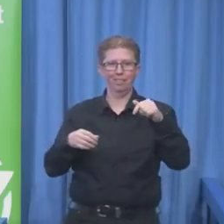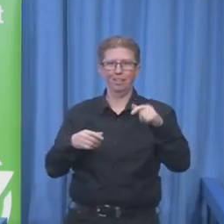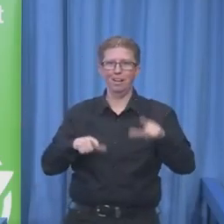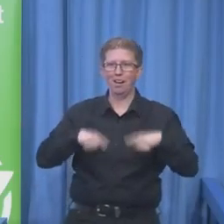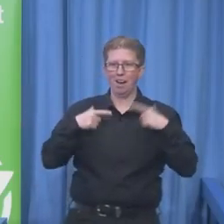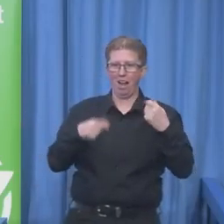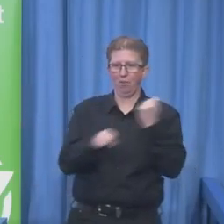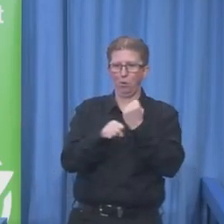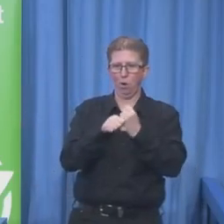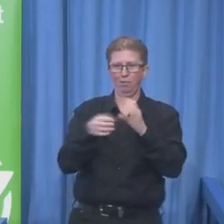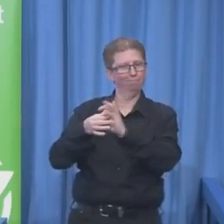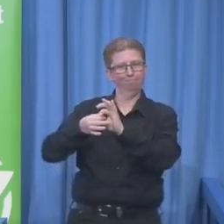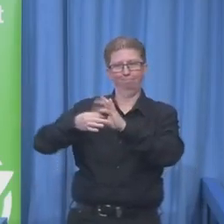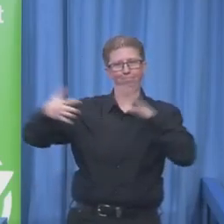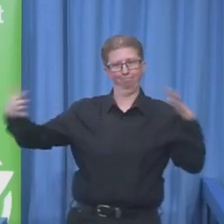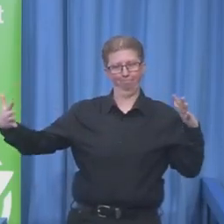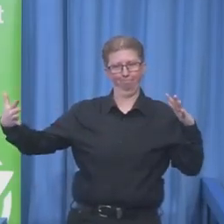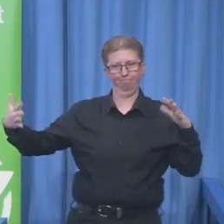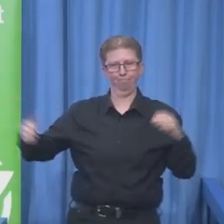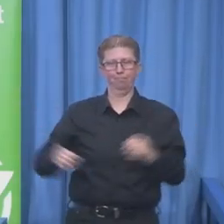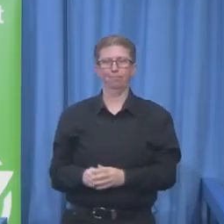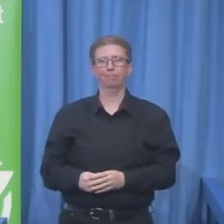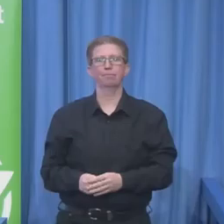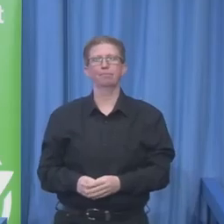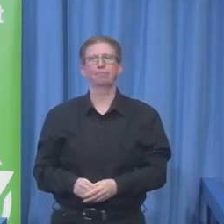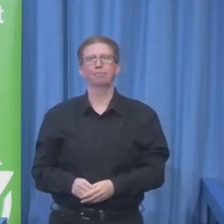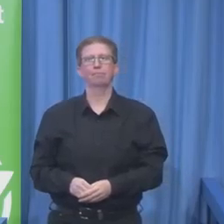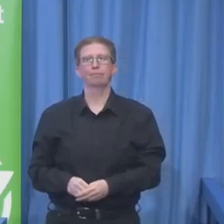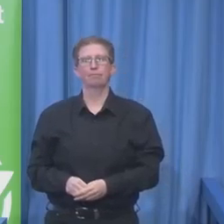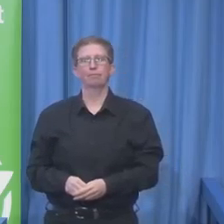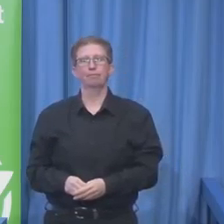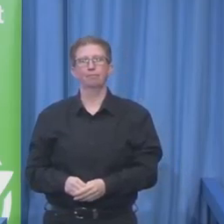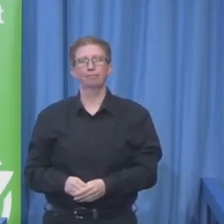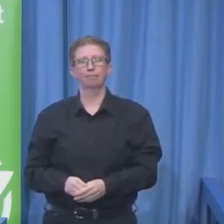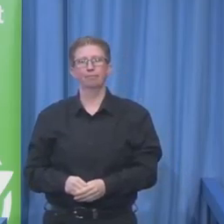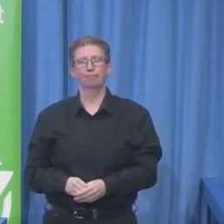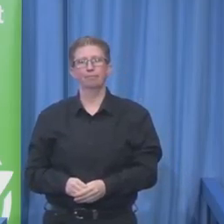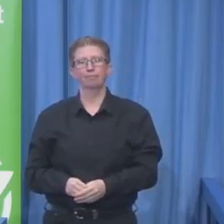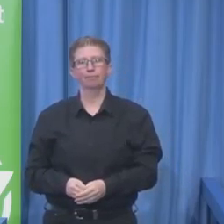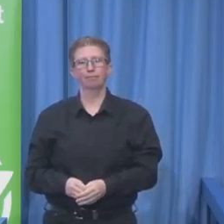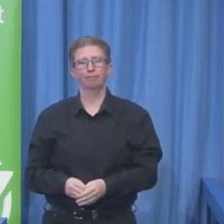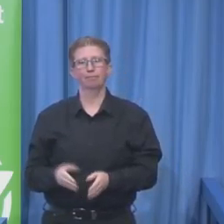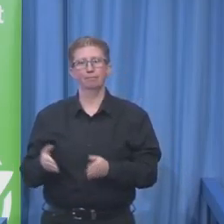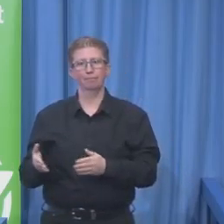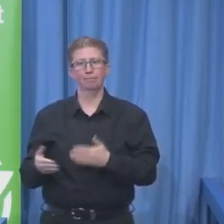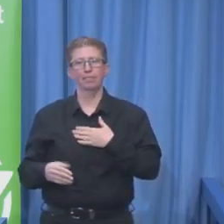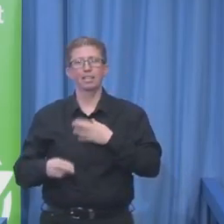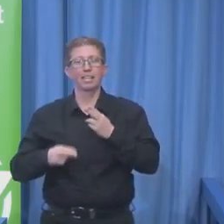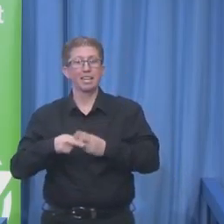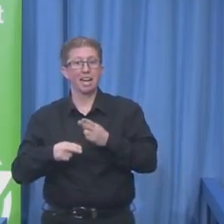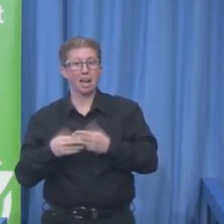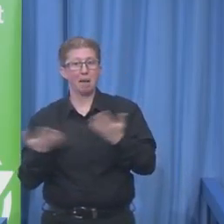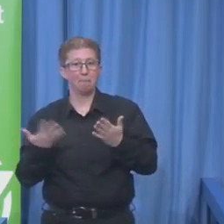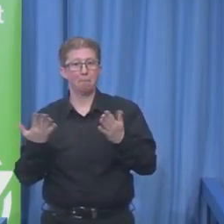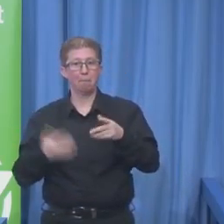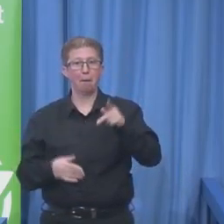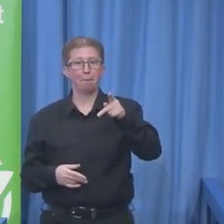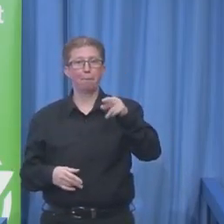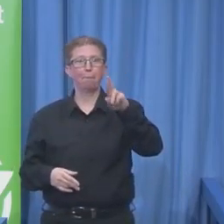Good afternoon, everybody. My name is Ceracela Nicoleta Predescu, and I am the executive director of a